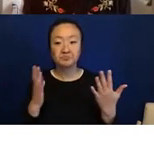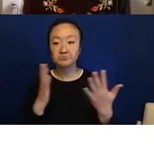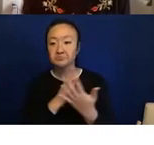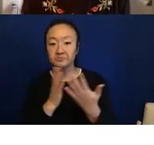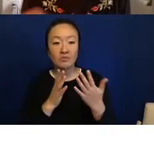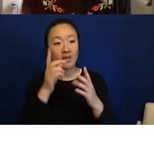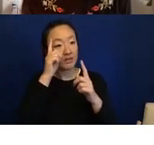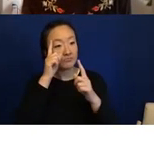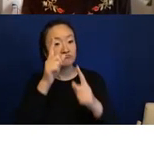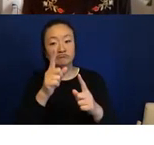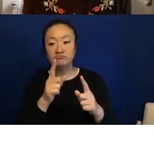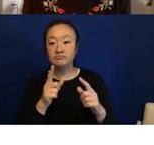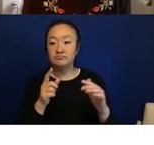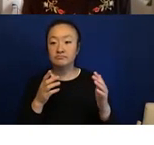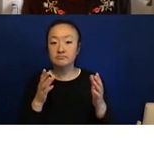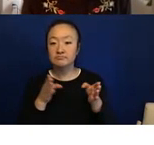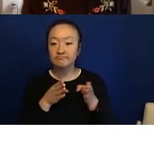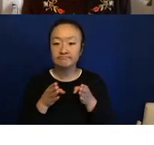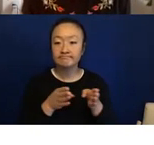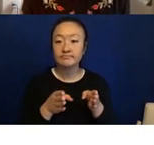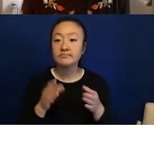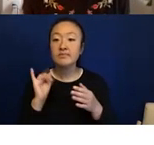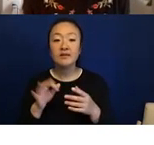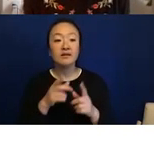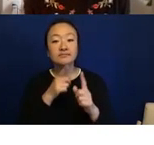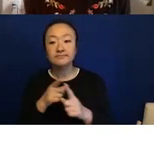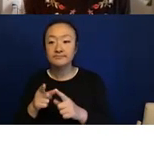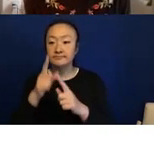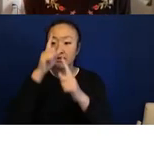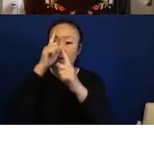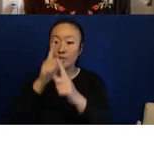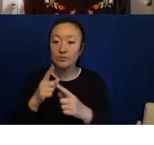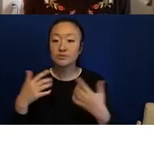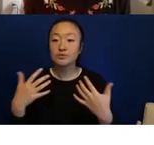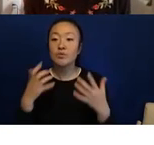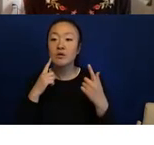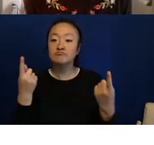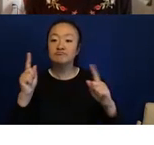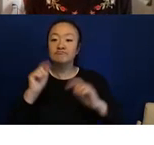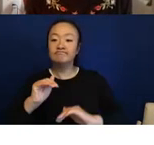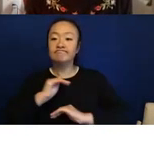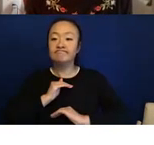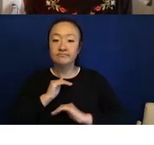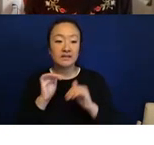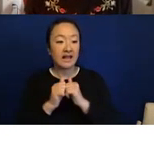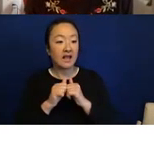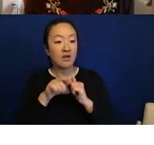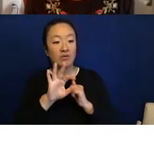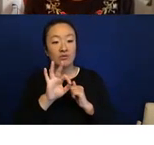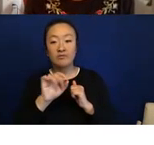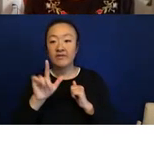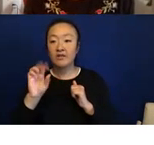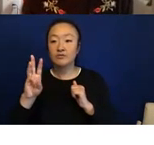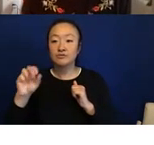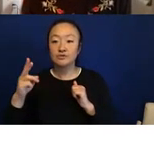going. So if you have specific goals or things that you would like to attain, and how you think this fellowship is going to help you